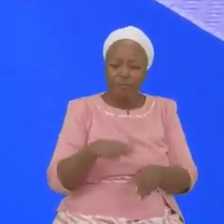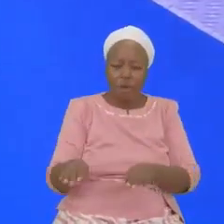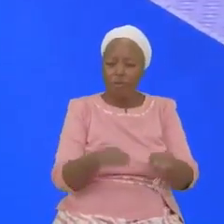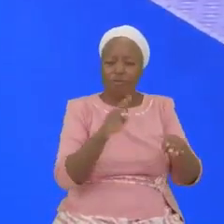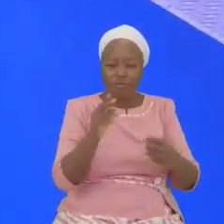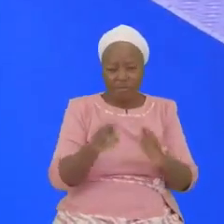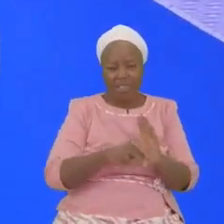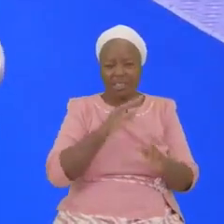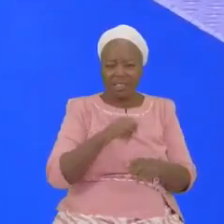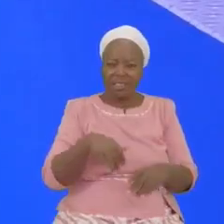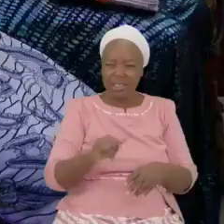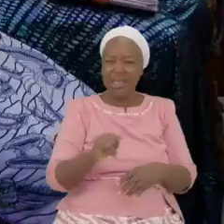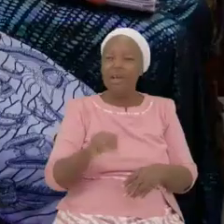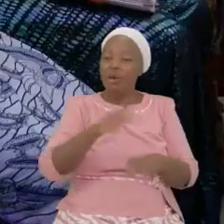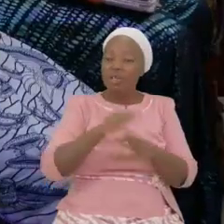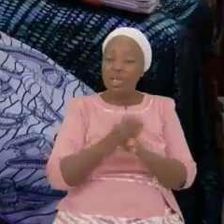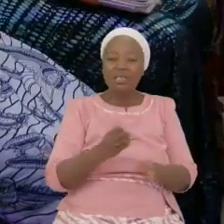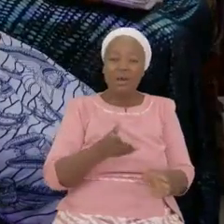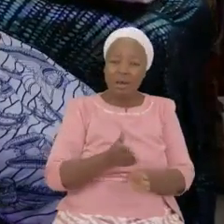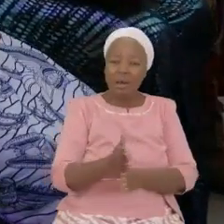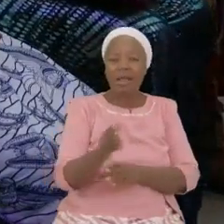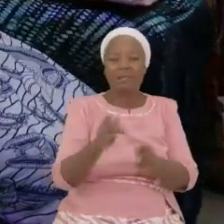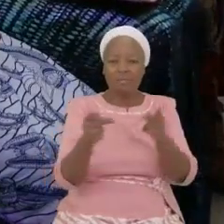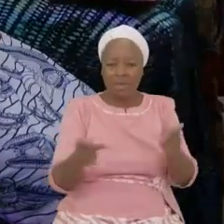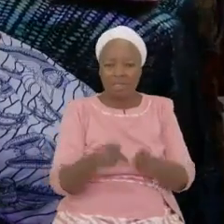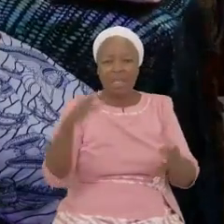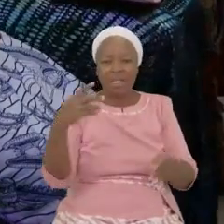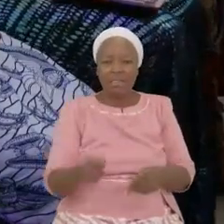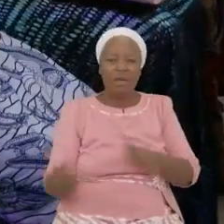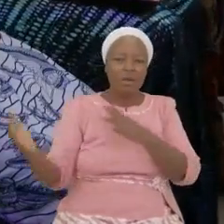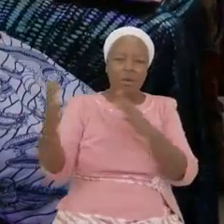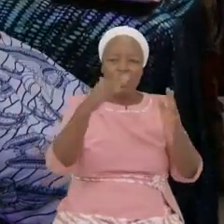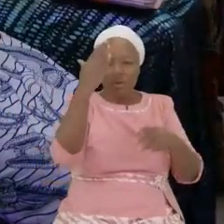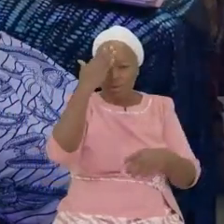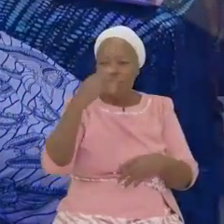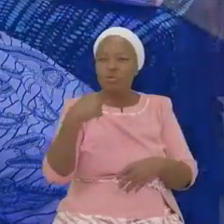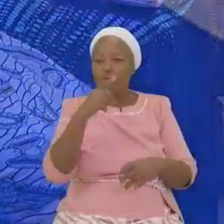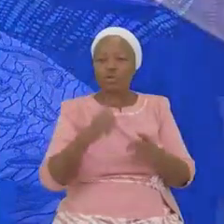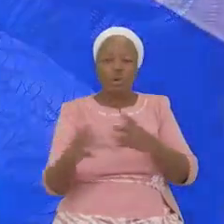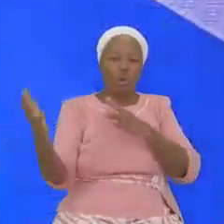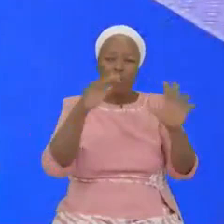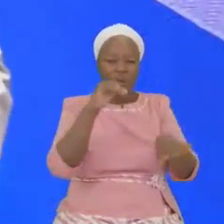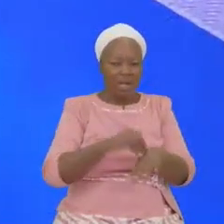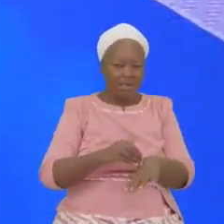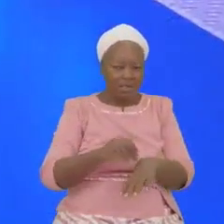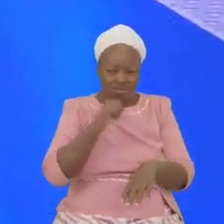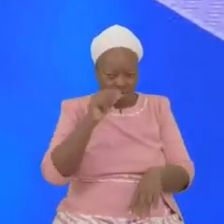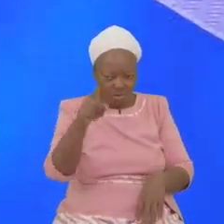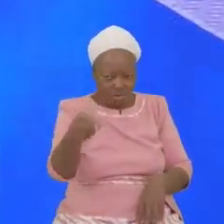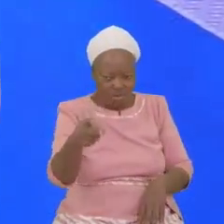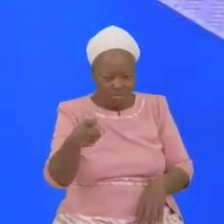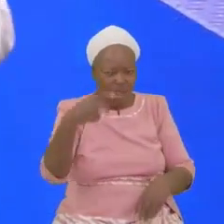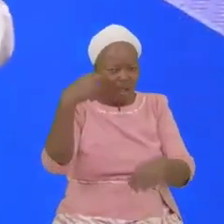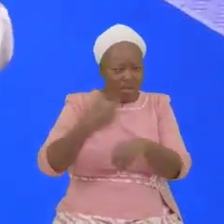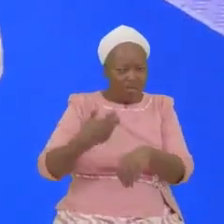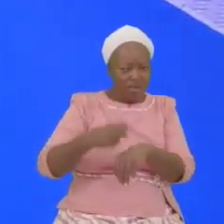right direction. The wind knows who to blow at, not you. The difficulties